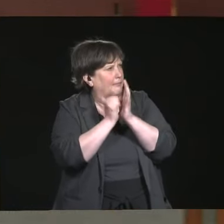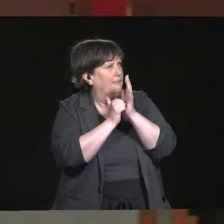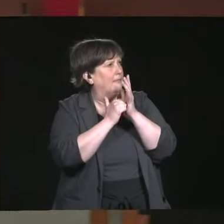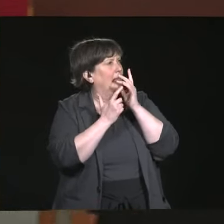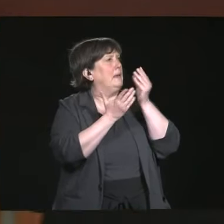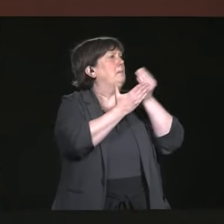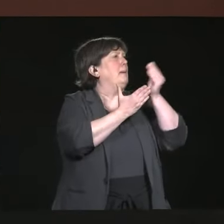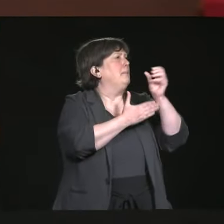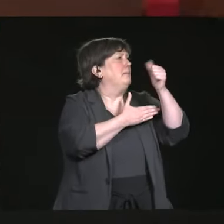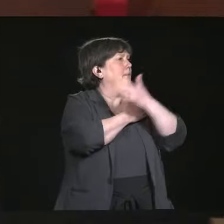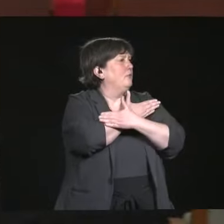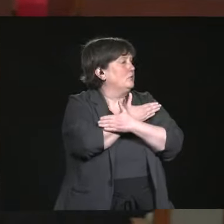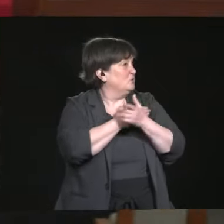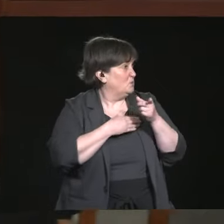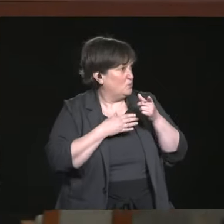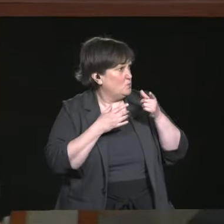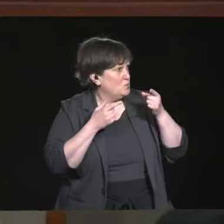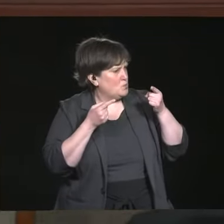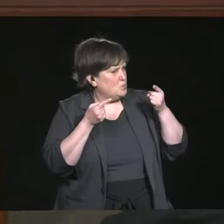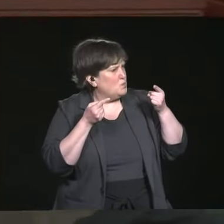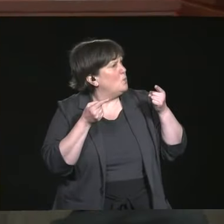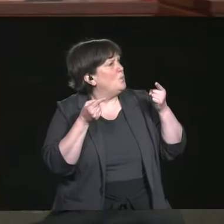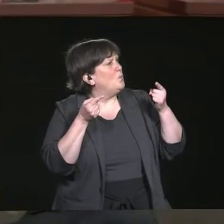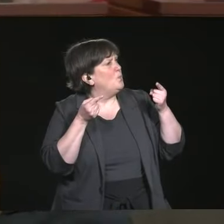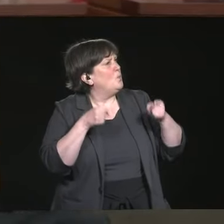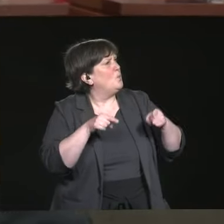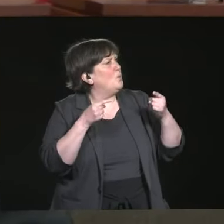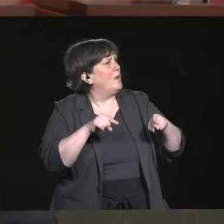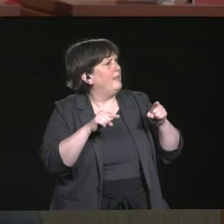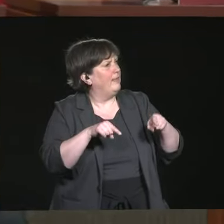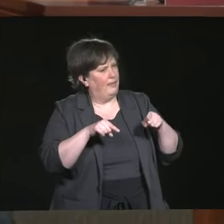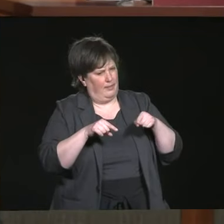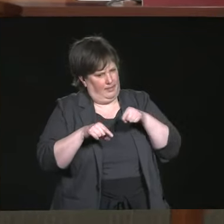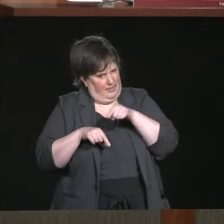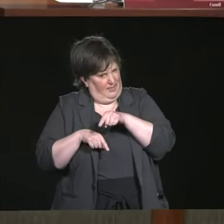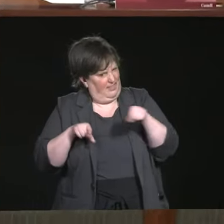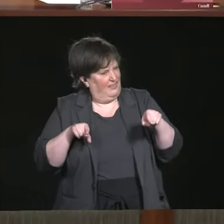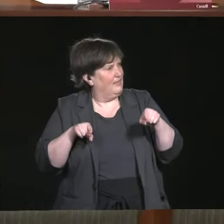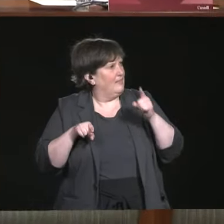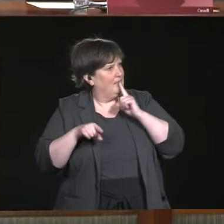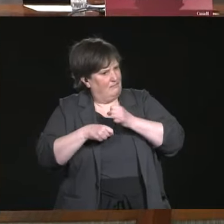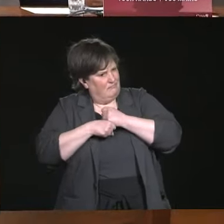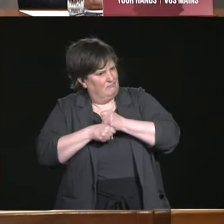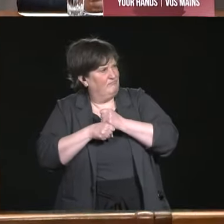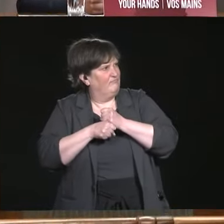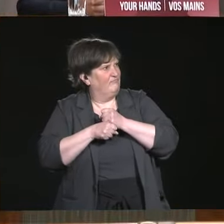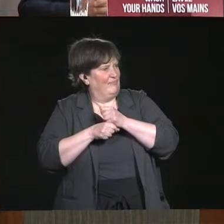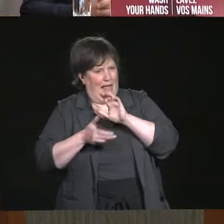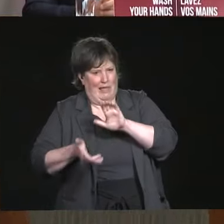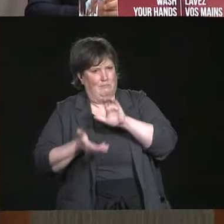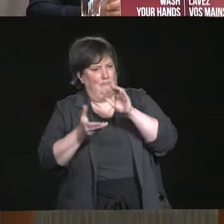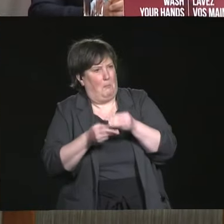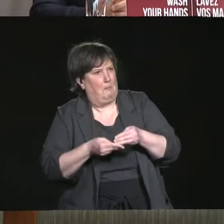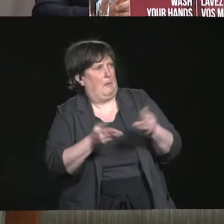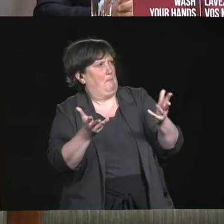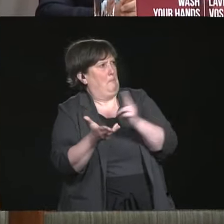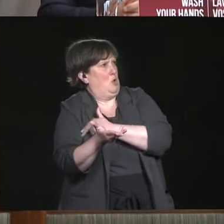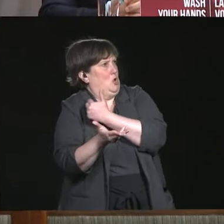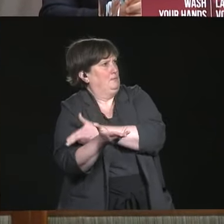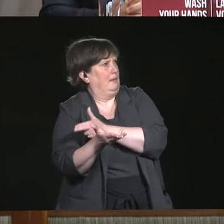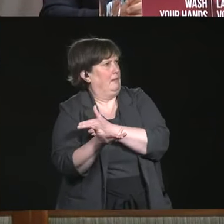going to see these companies produce equipment and get that in the hospital, specifically, like a timeline on